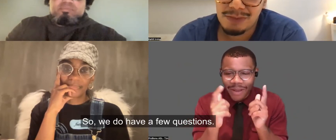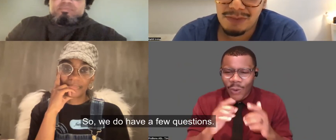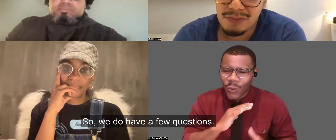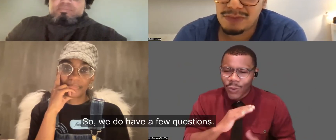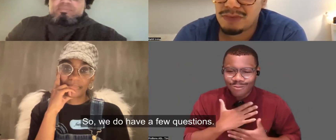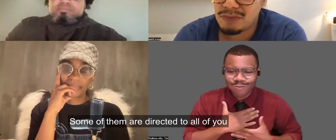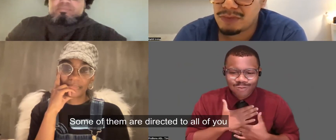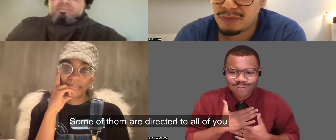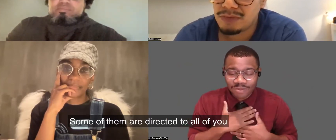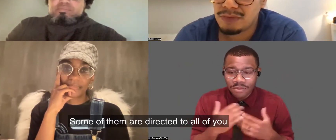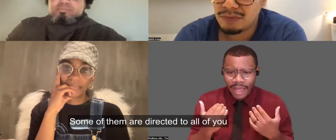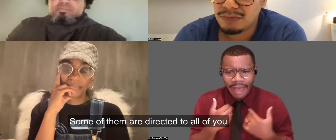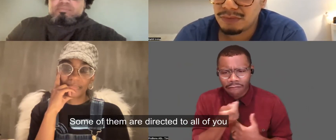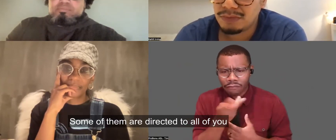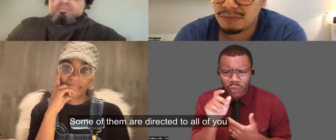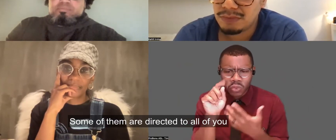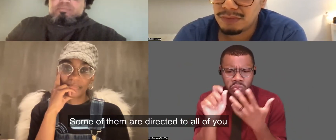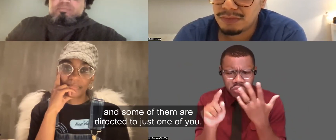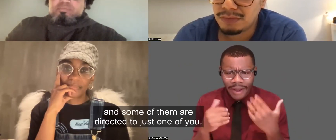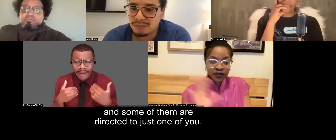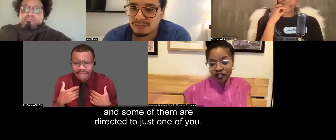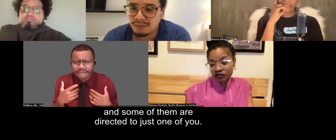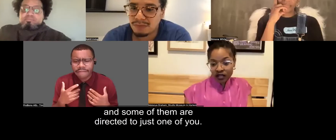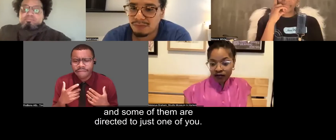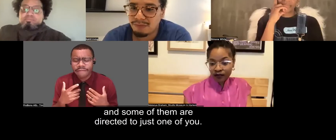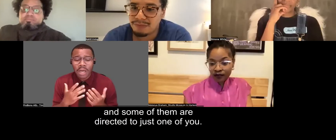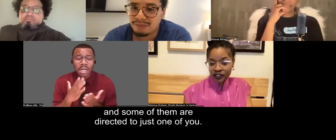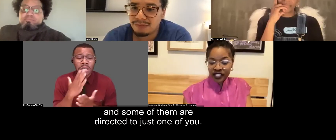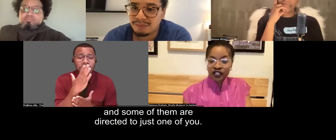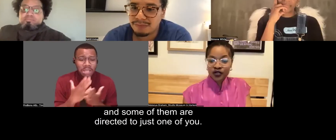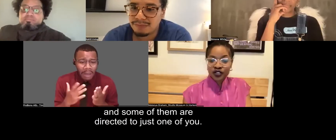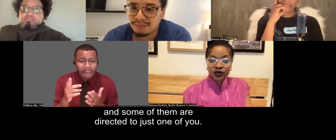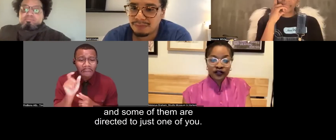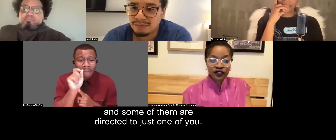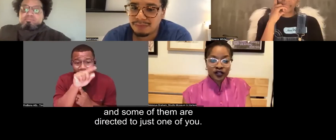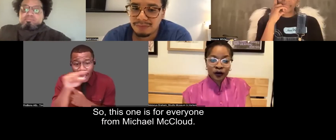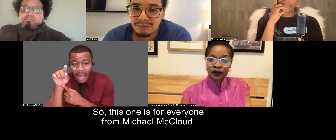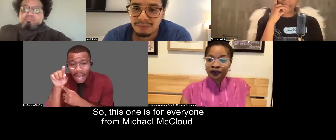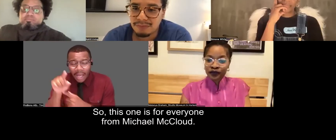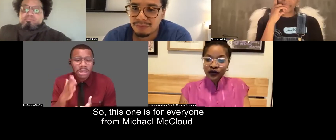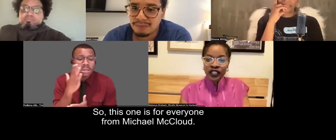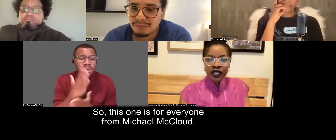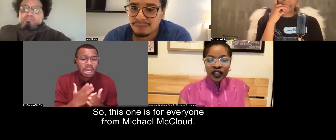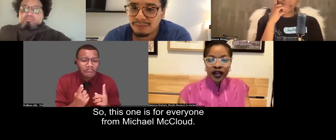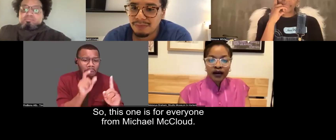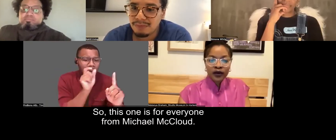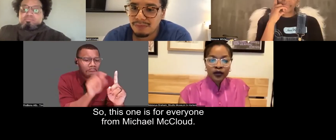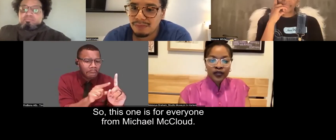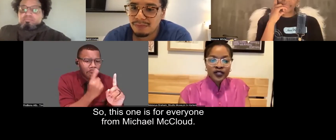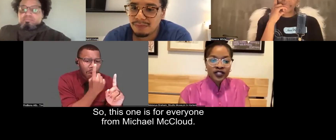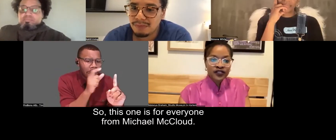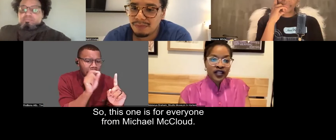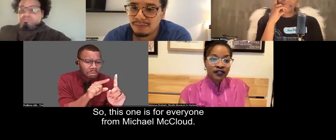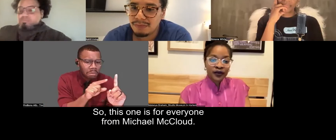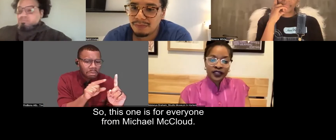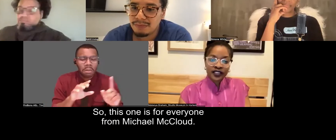few questions. Some of them are directed to all of you, and some of them are directed to just one of you. So